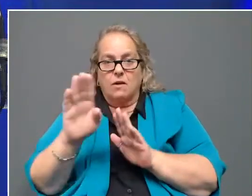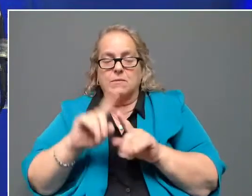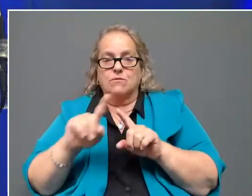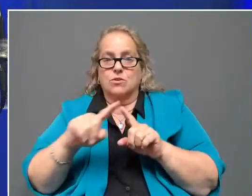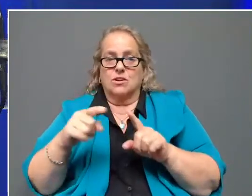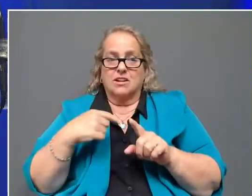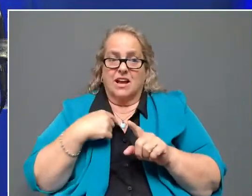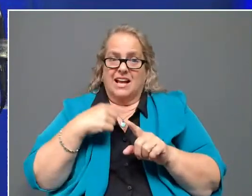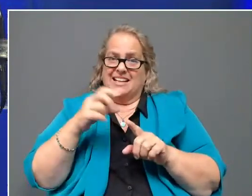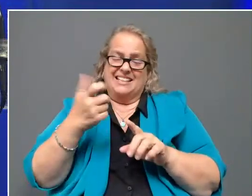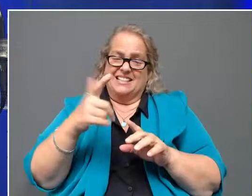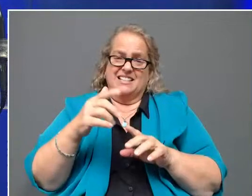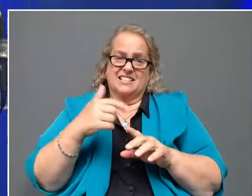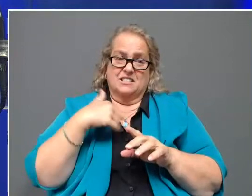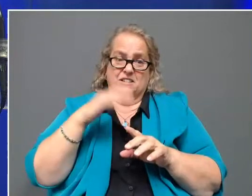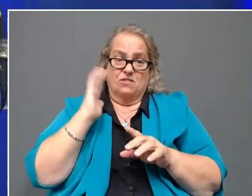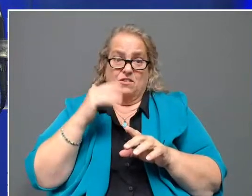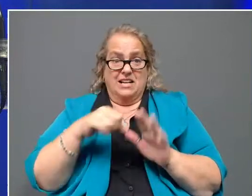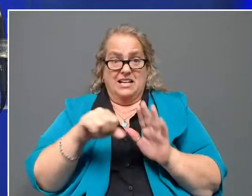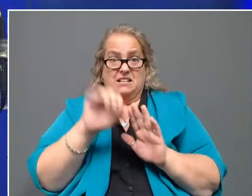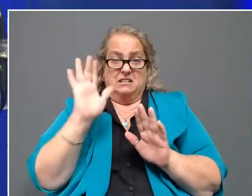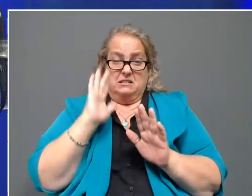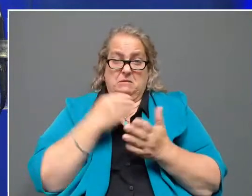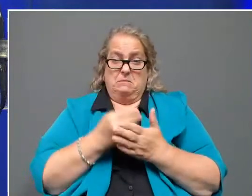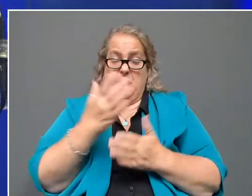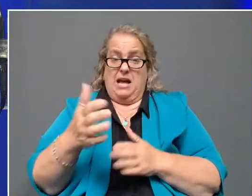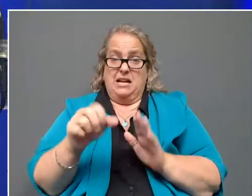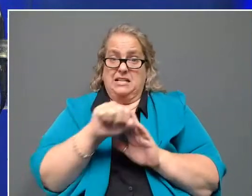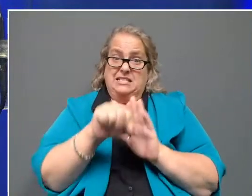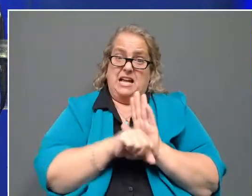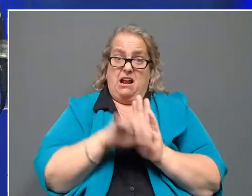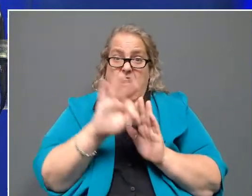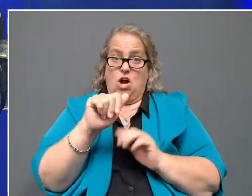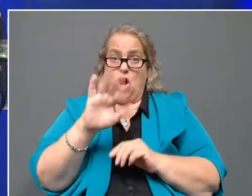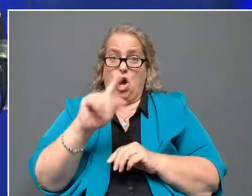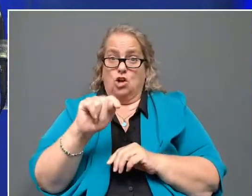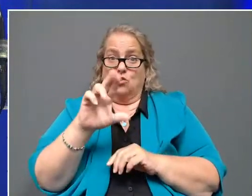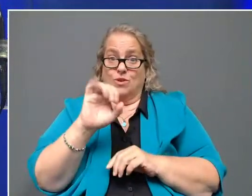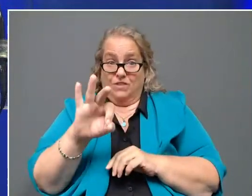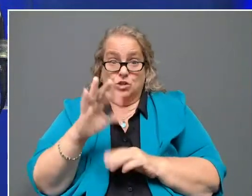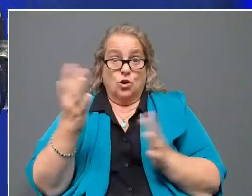of my refrigerator back then was that it was powered by electricity,